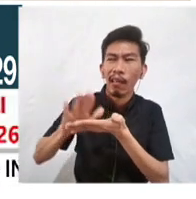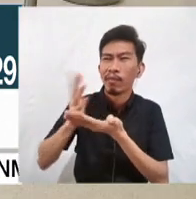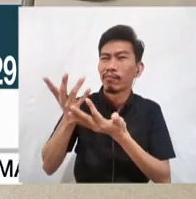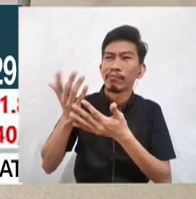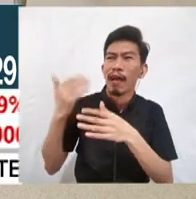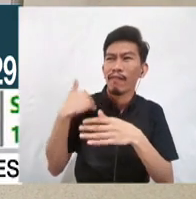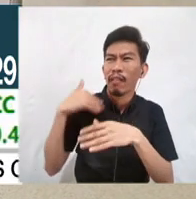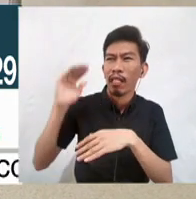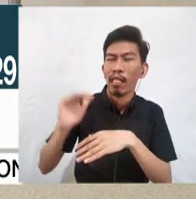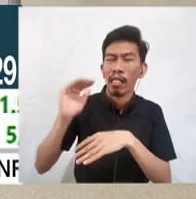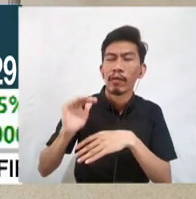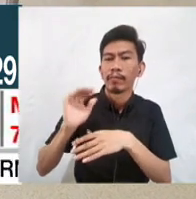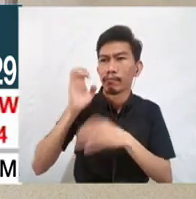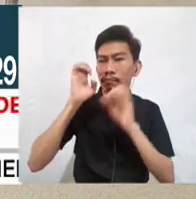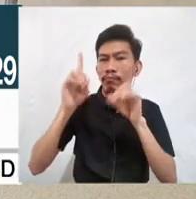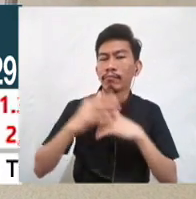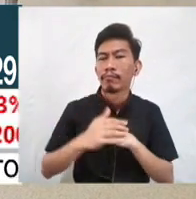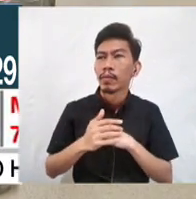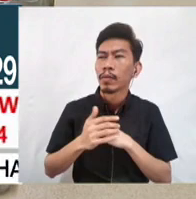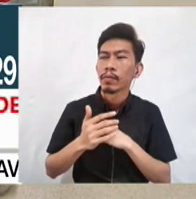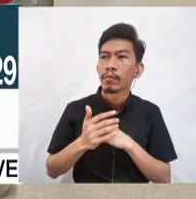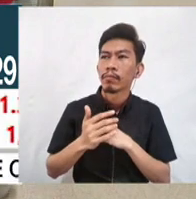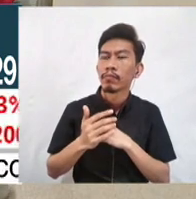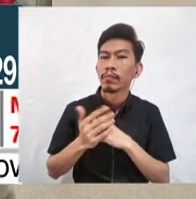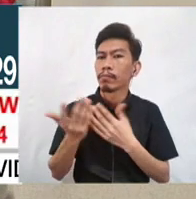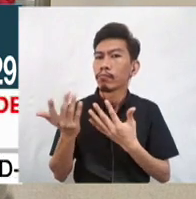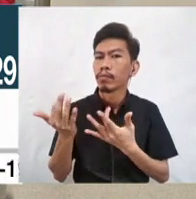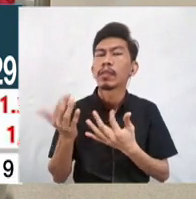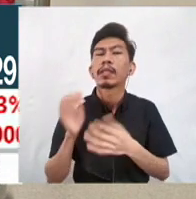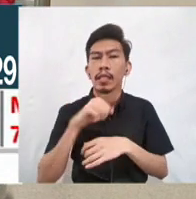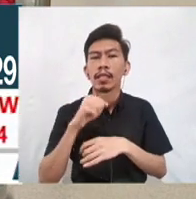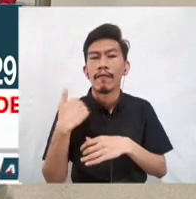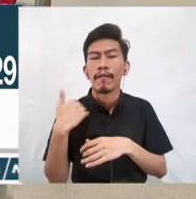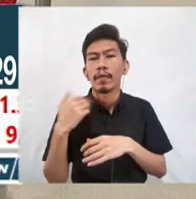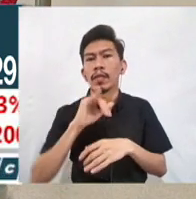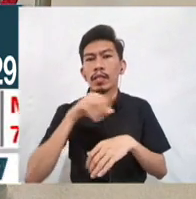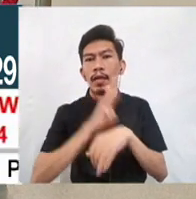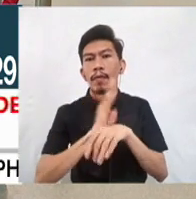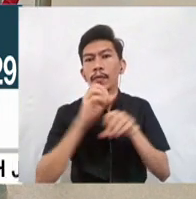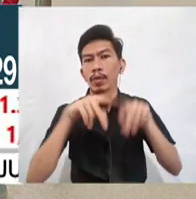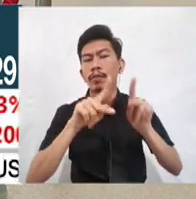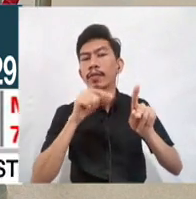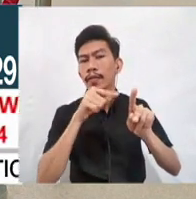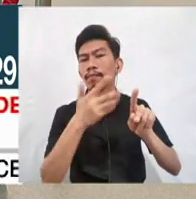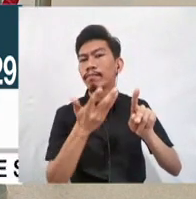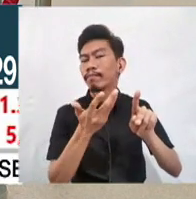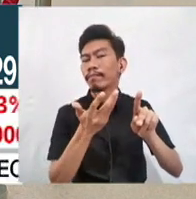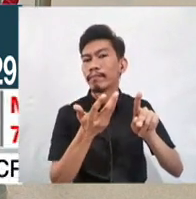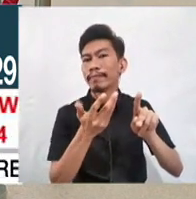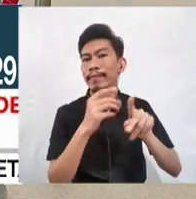know, what is good of the job vacancies or the job opportunities mm-hmm. of our